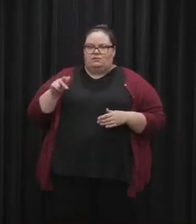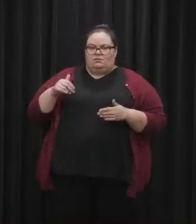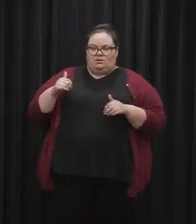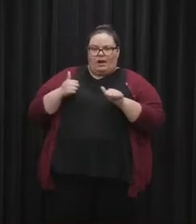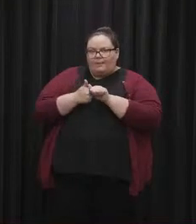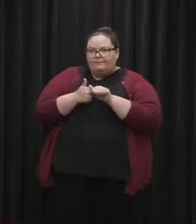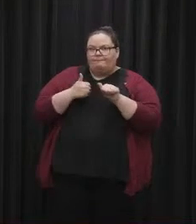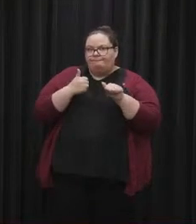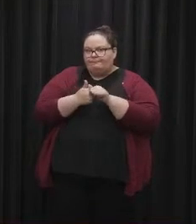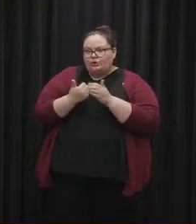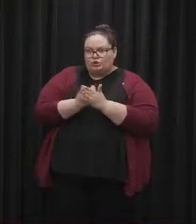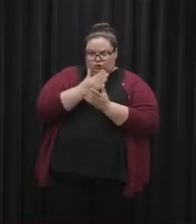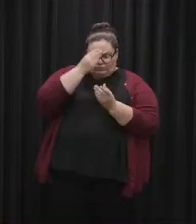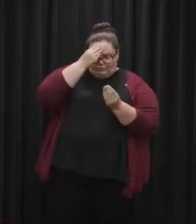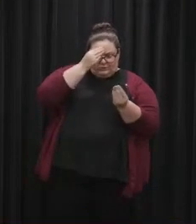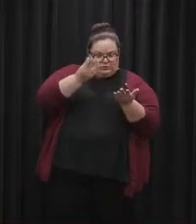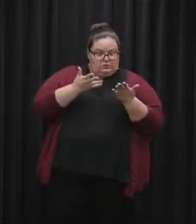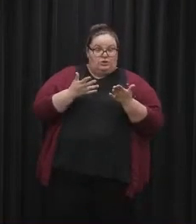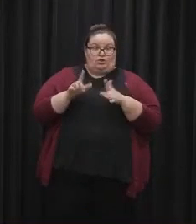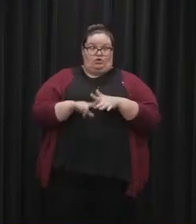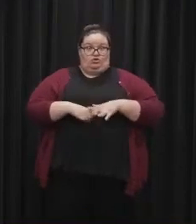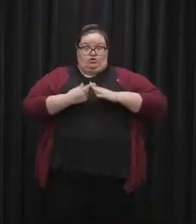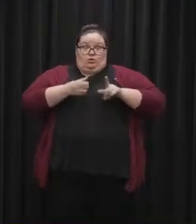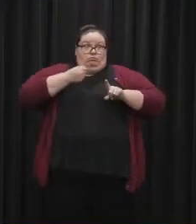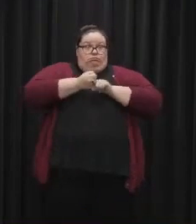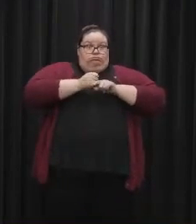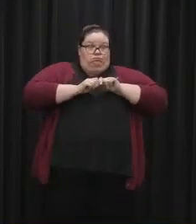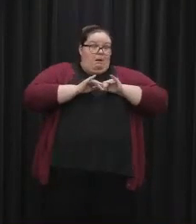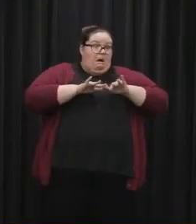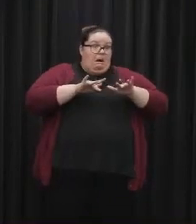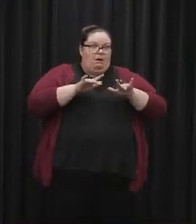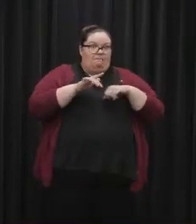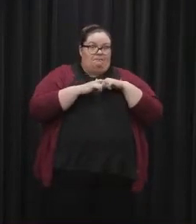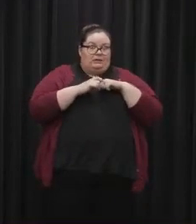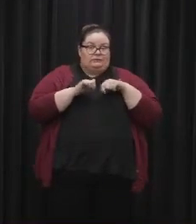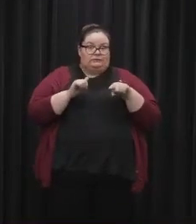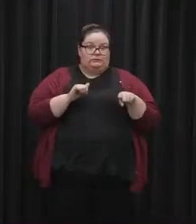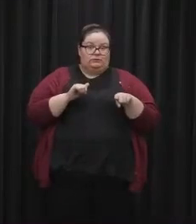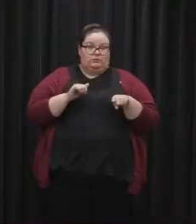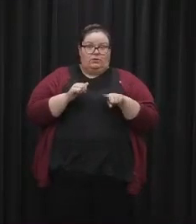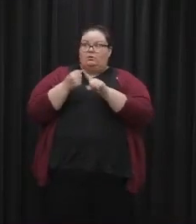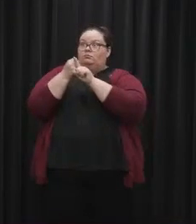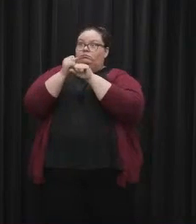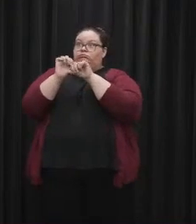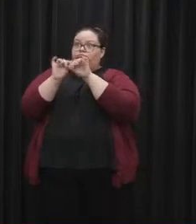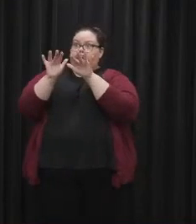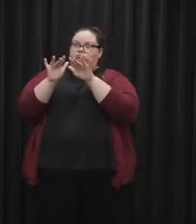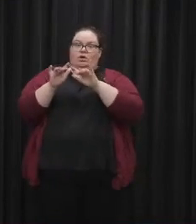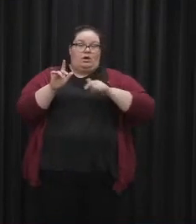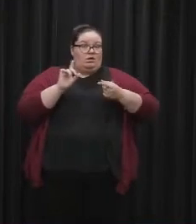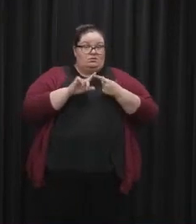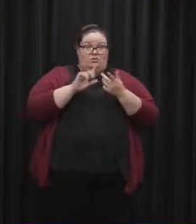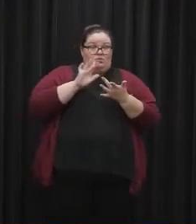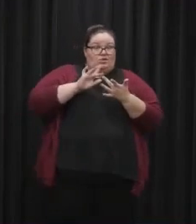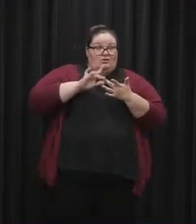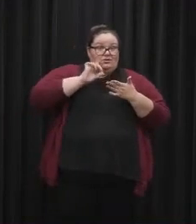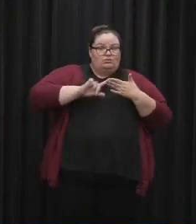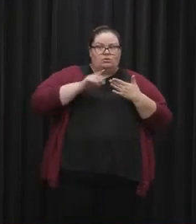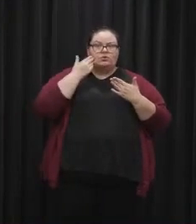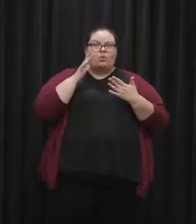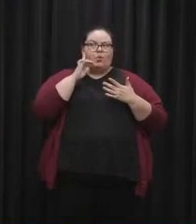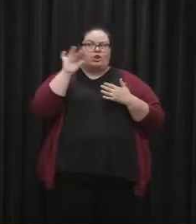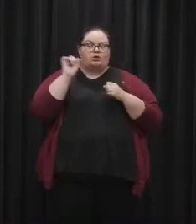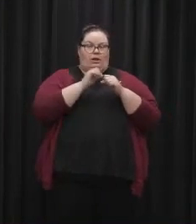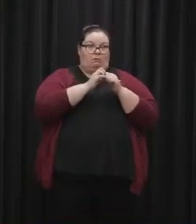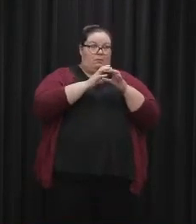receive new information. So obviously at the very beginning of an outbreak, until we contact trace, we really don't know the